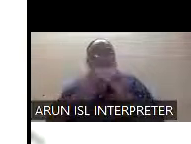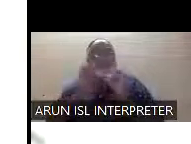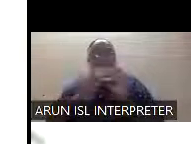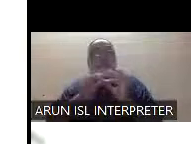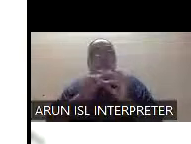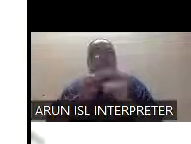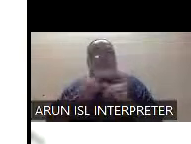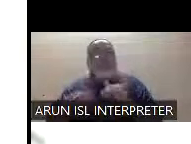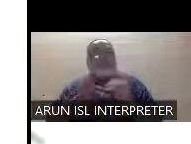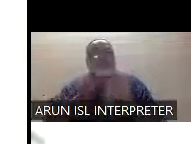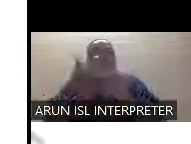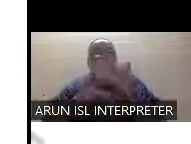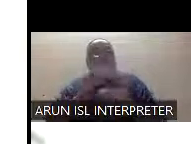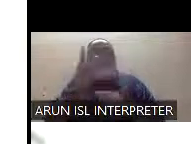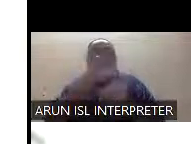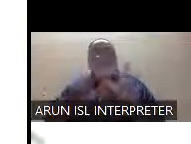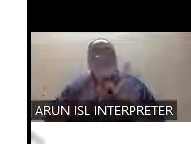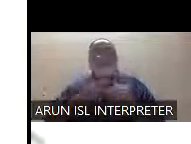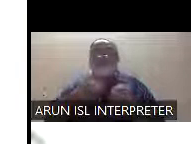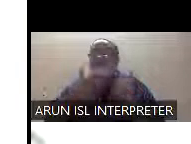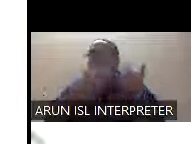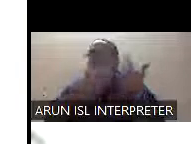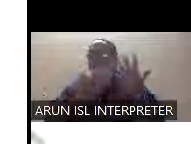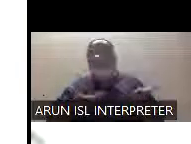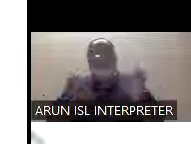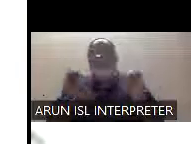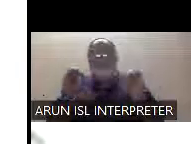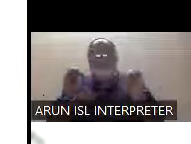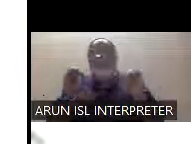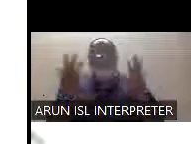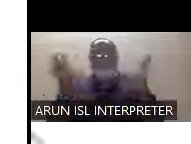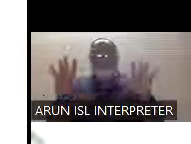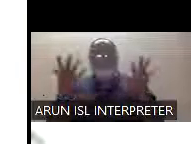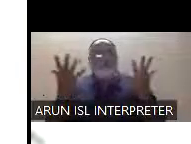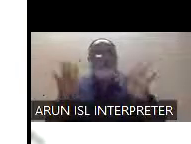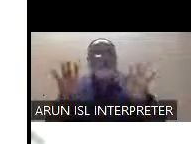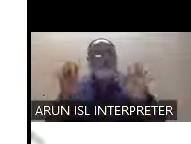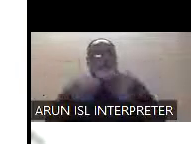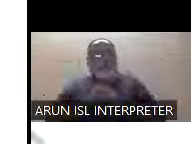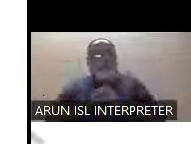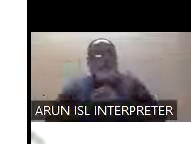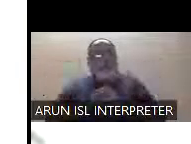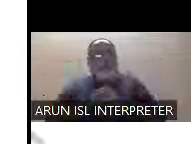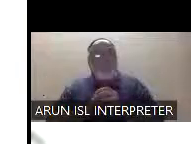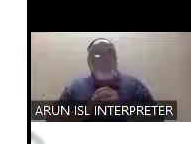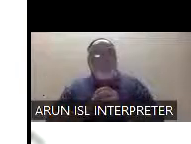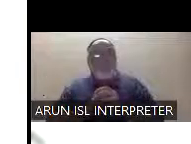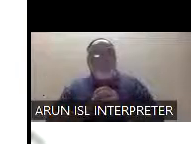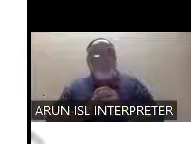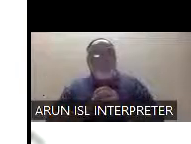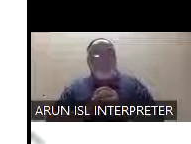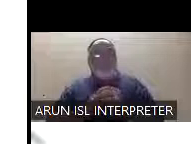of 2 years when they started. But again, this has really not caught up on. And also it has said